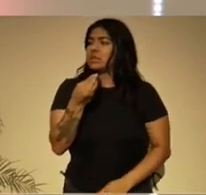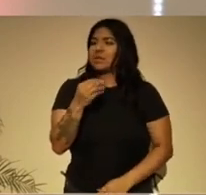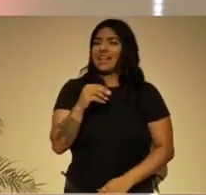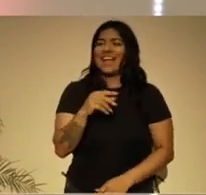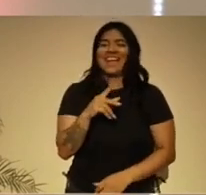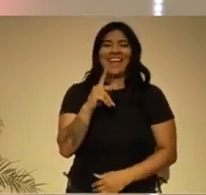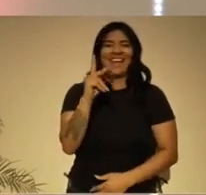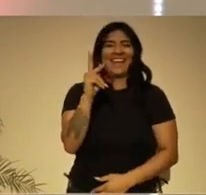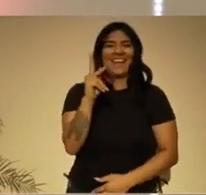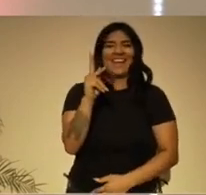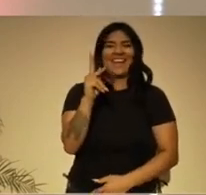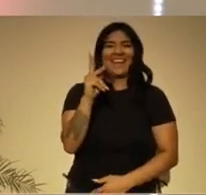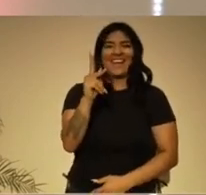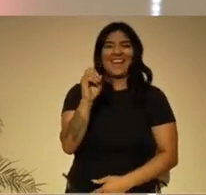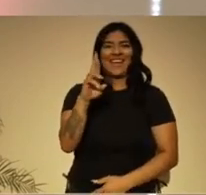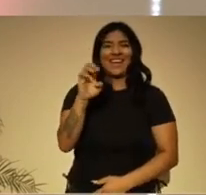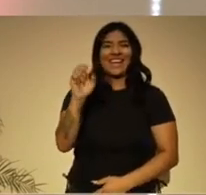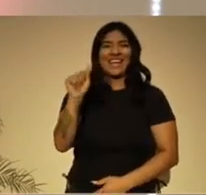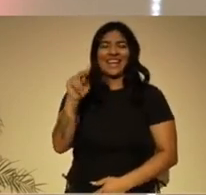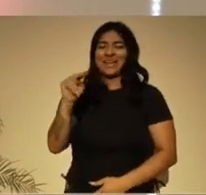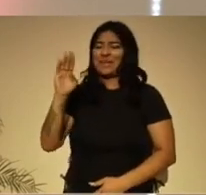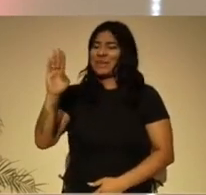Korean barbecue